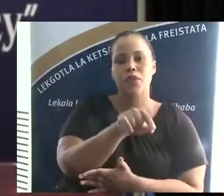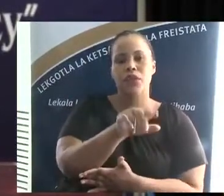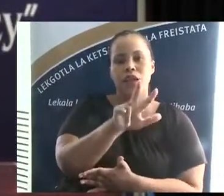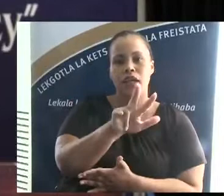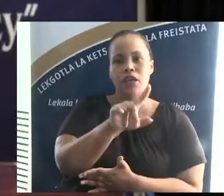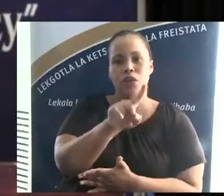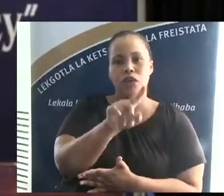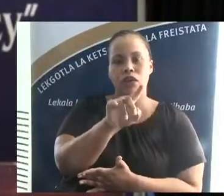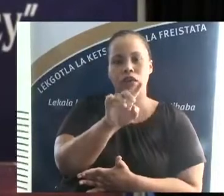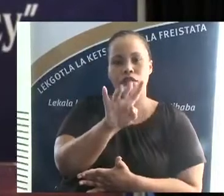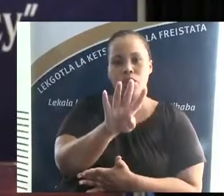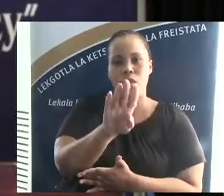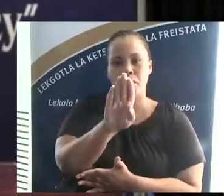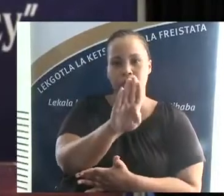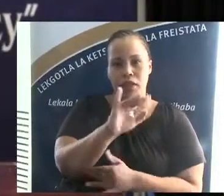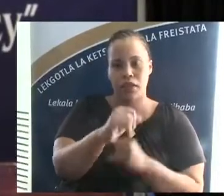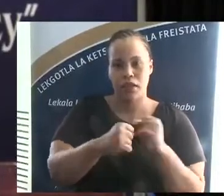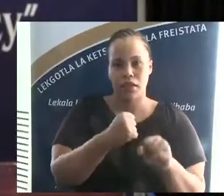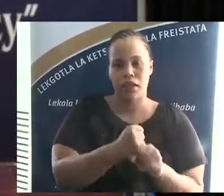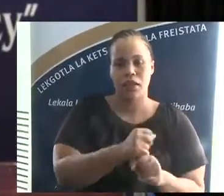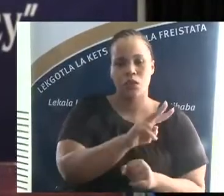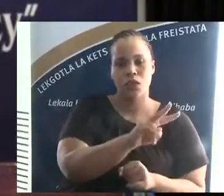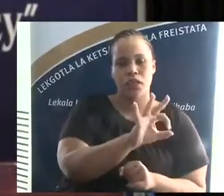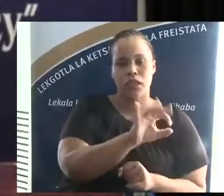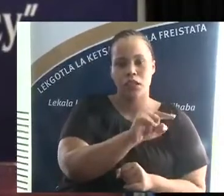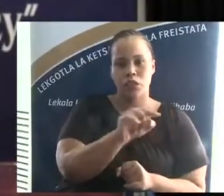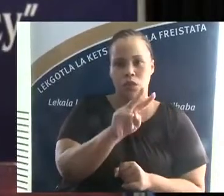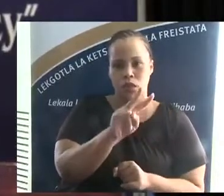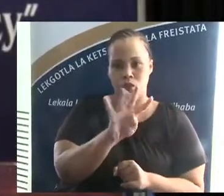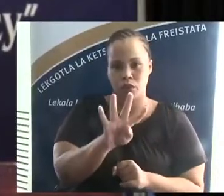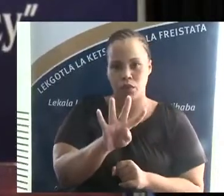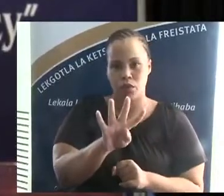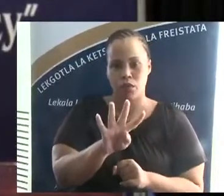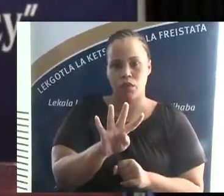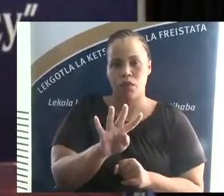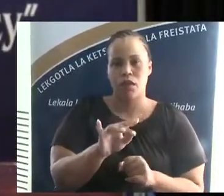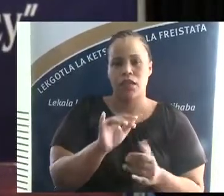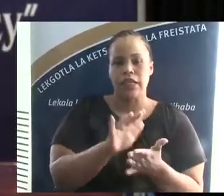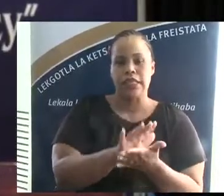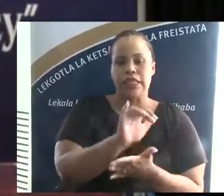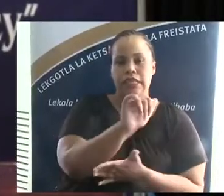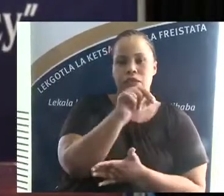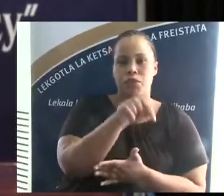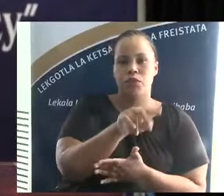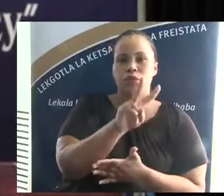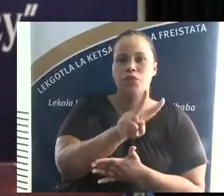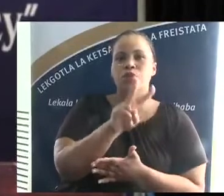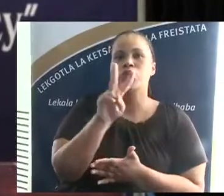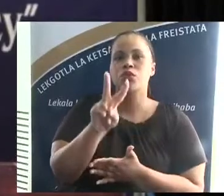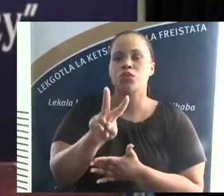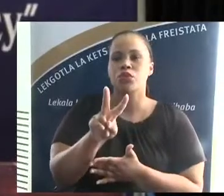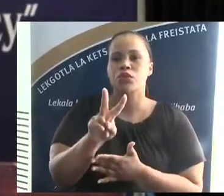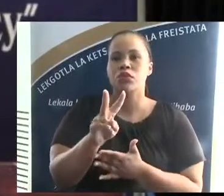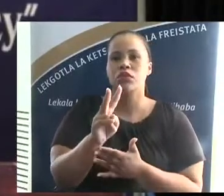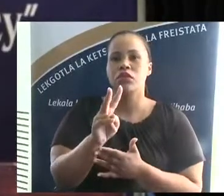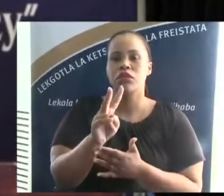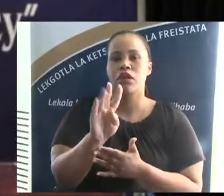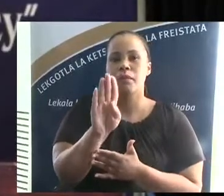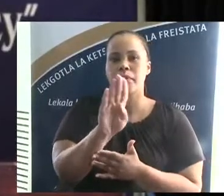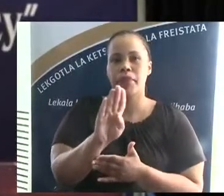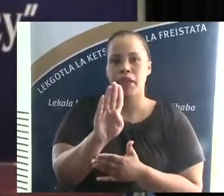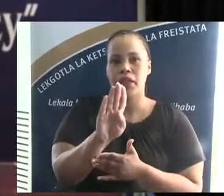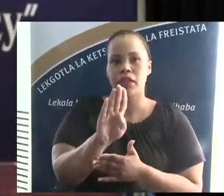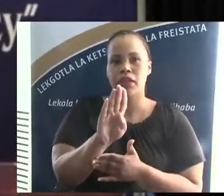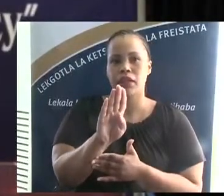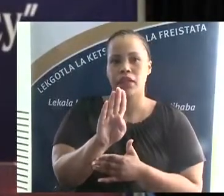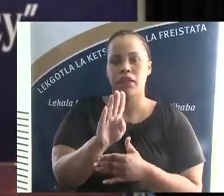$16.814 billion in 23-24, and $16.622 billion in the outer financial year.